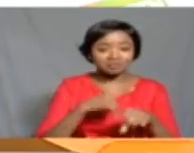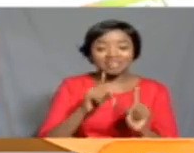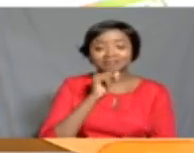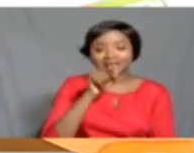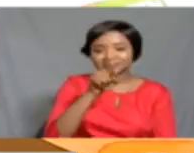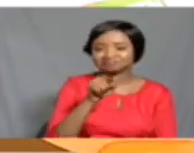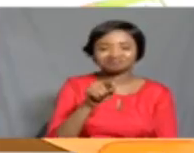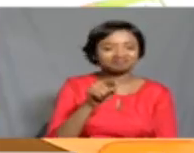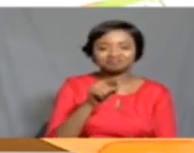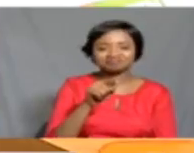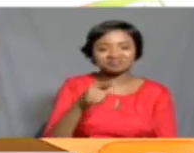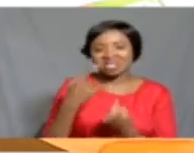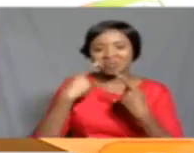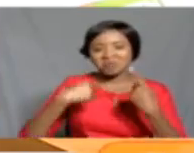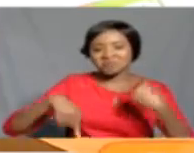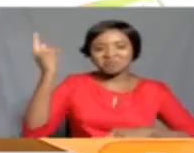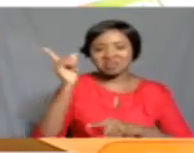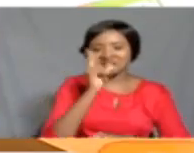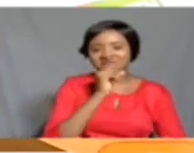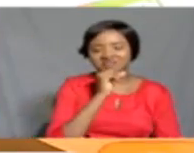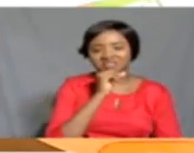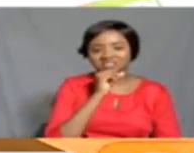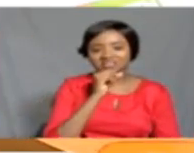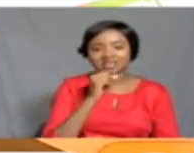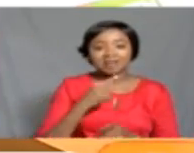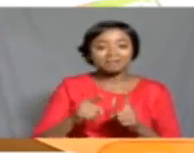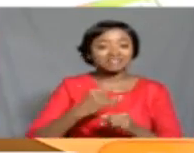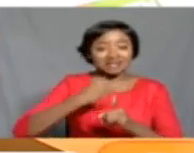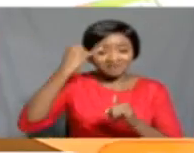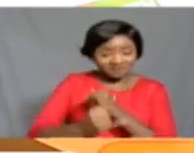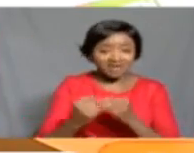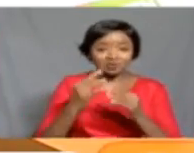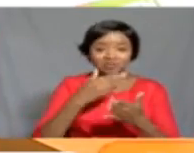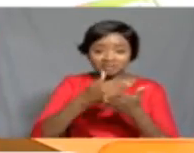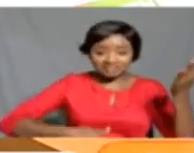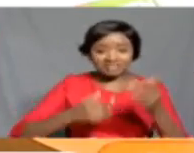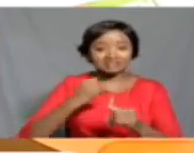already claiming victory. That final result, final declaration, will be made by the IBC.